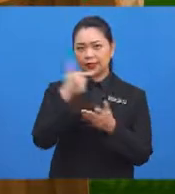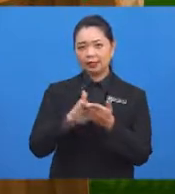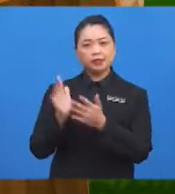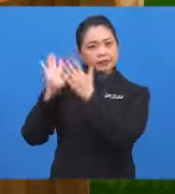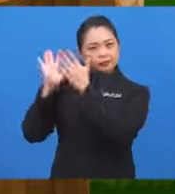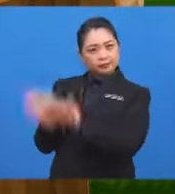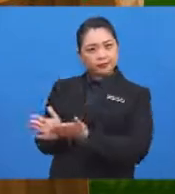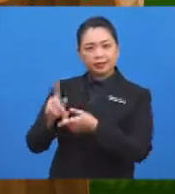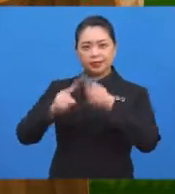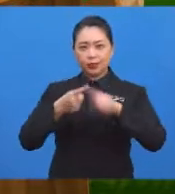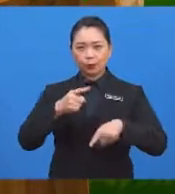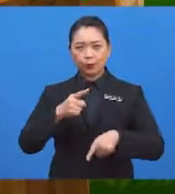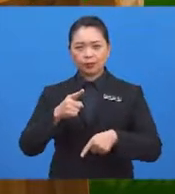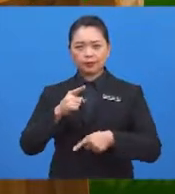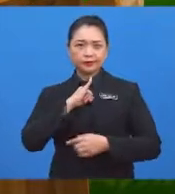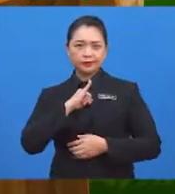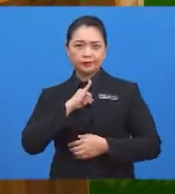This is my friend Yolo.